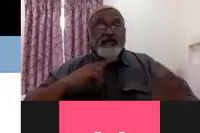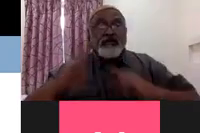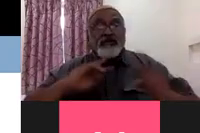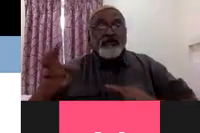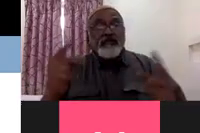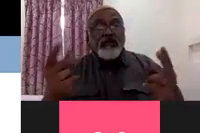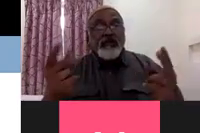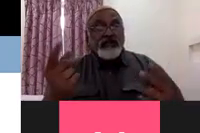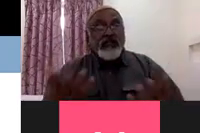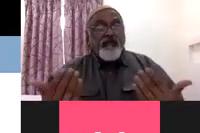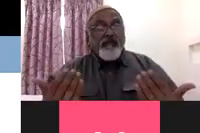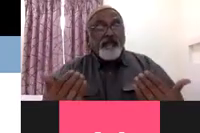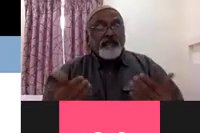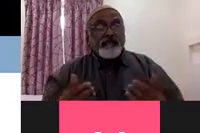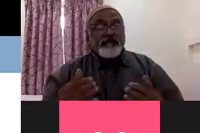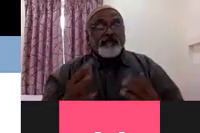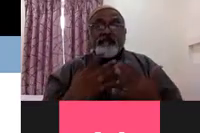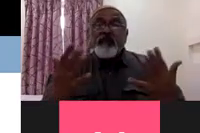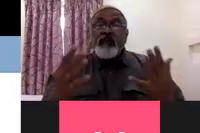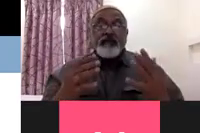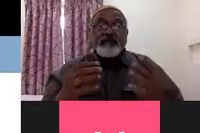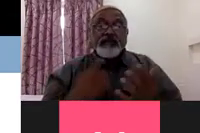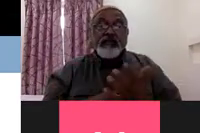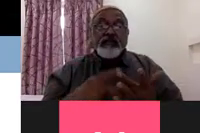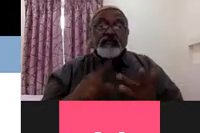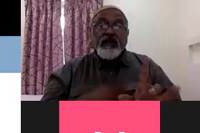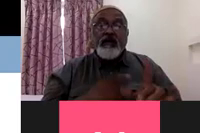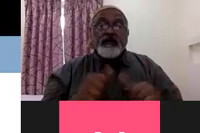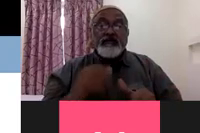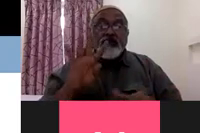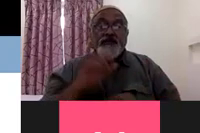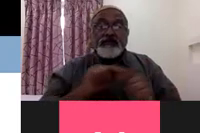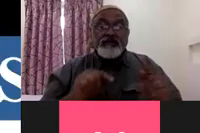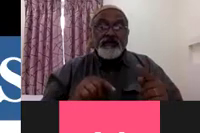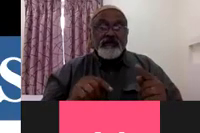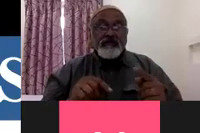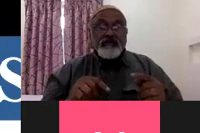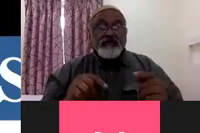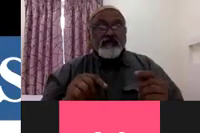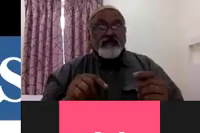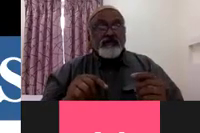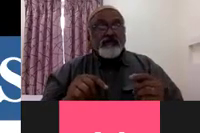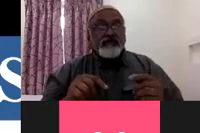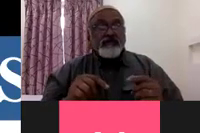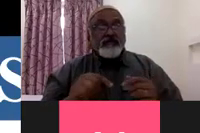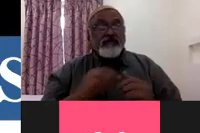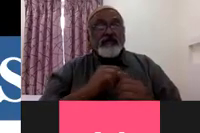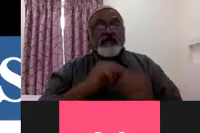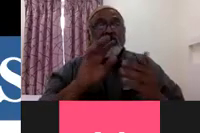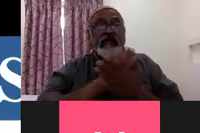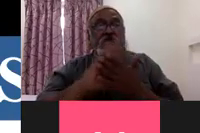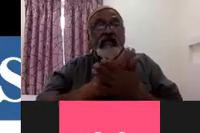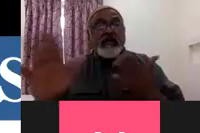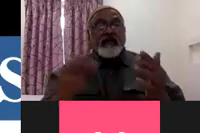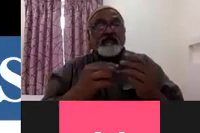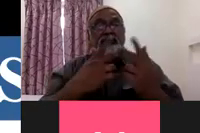Looks like a lot of you are saying 4%. I think that number is coming from the law. I'll clarify everything here in